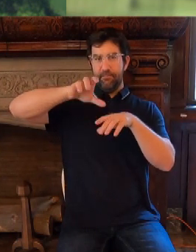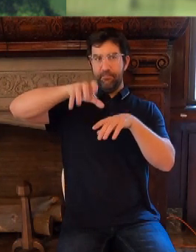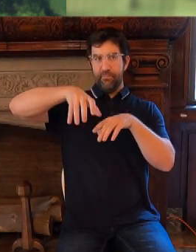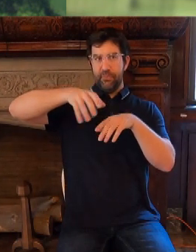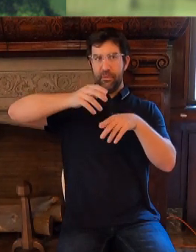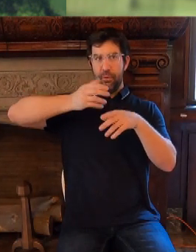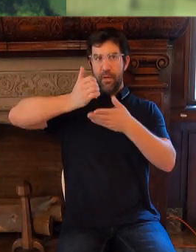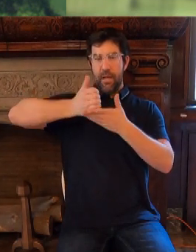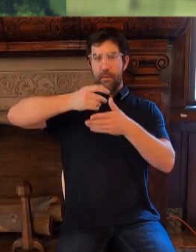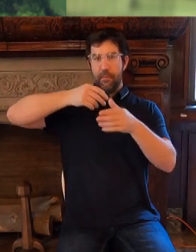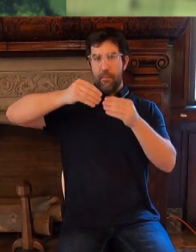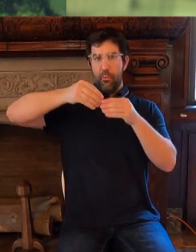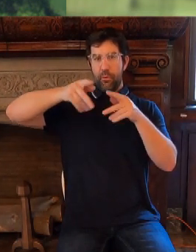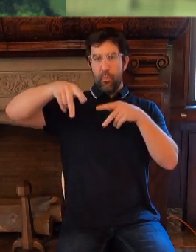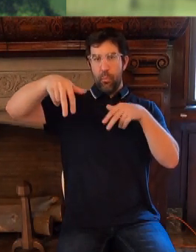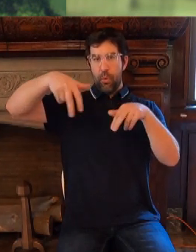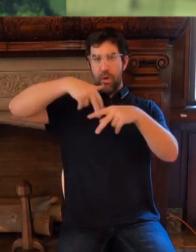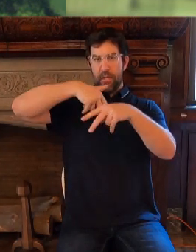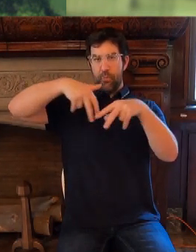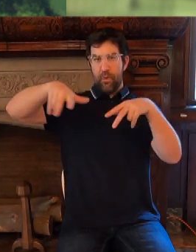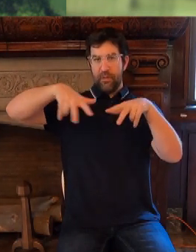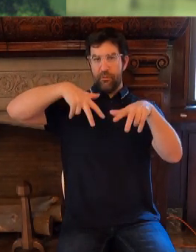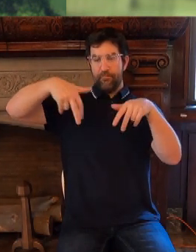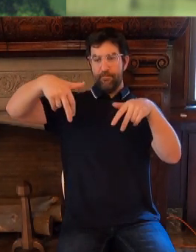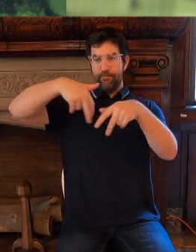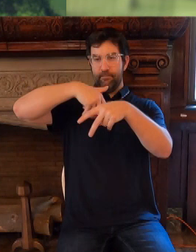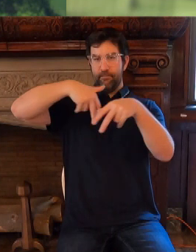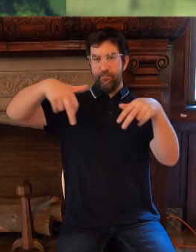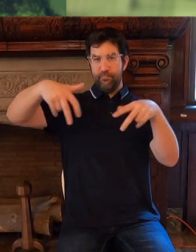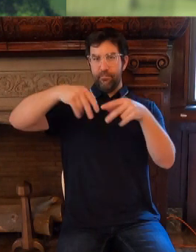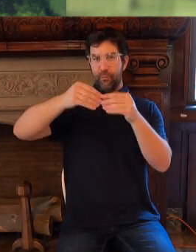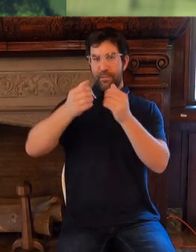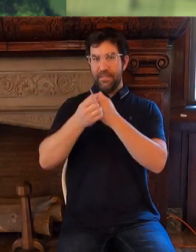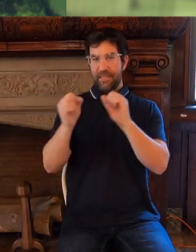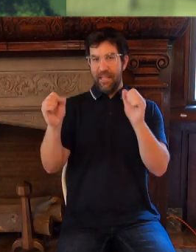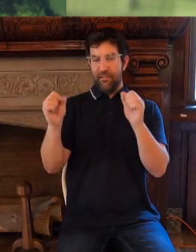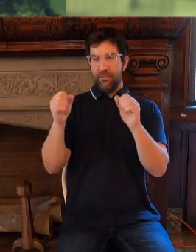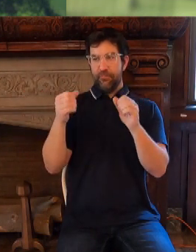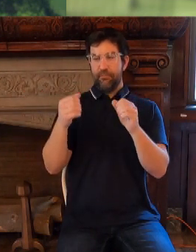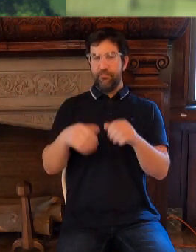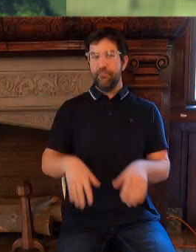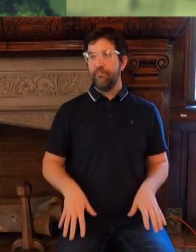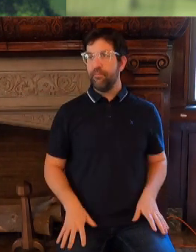pedestrian walk space, make it safer for pedestrians coming from the neighborhood to the park.